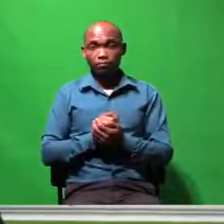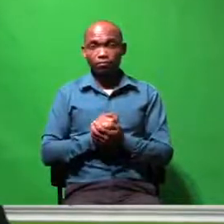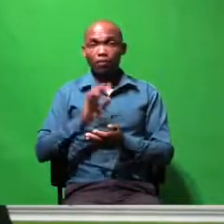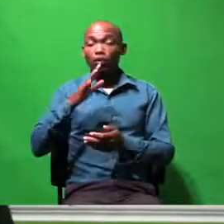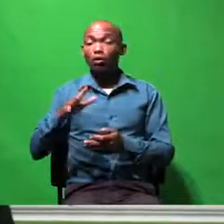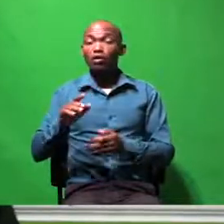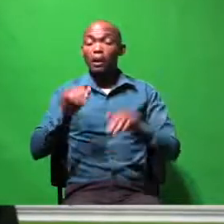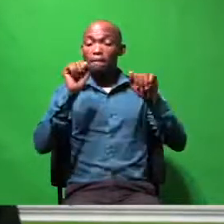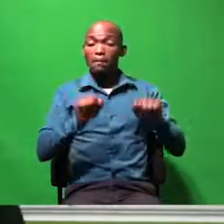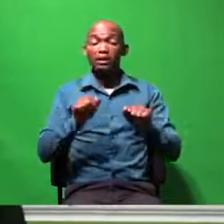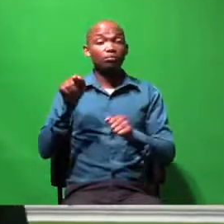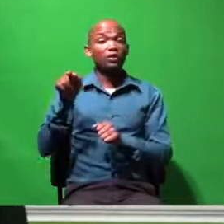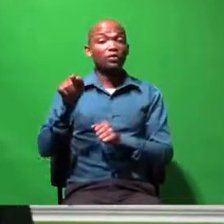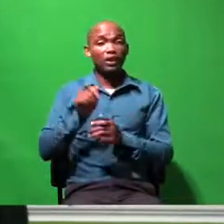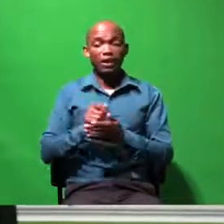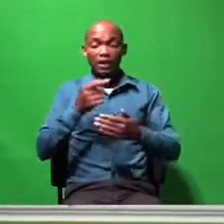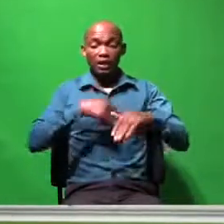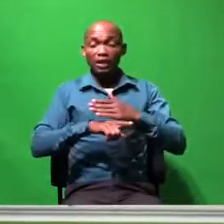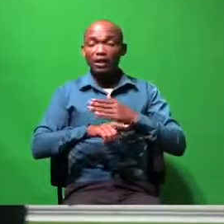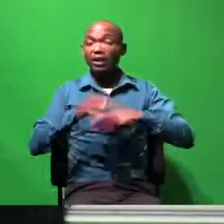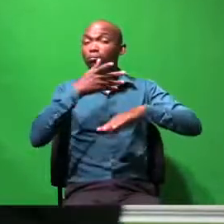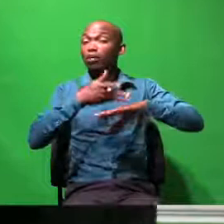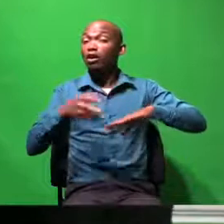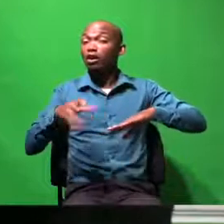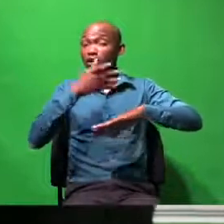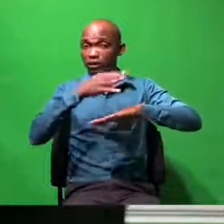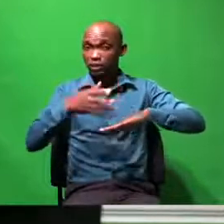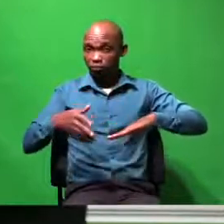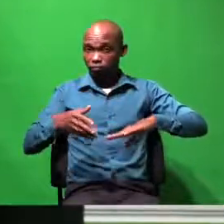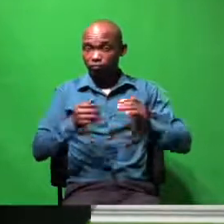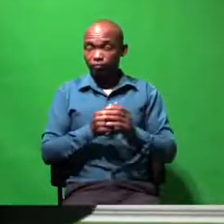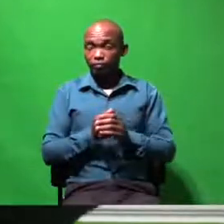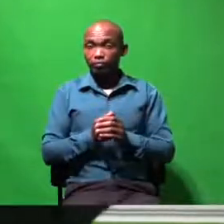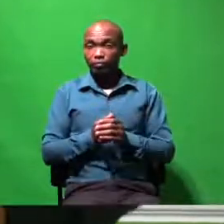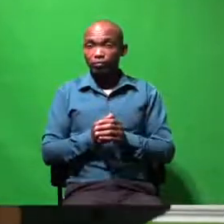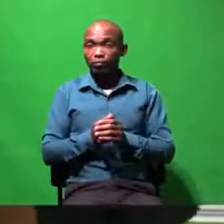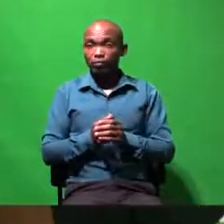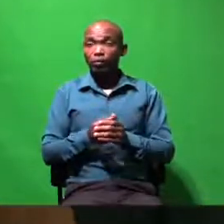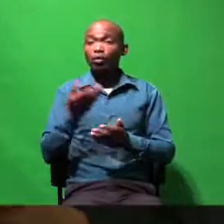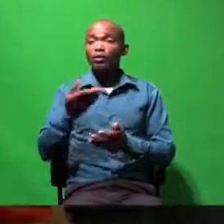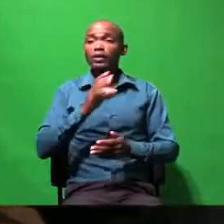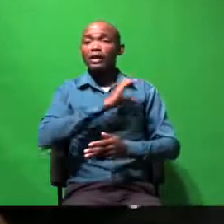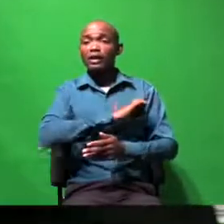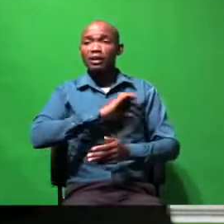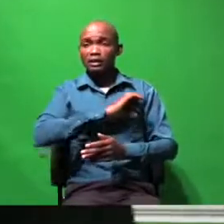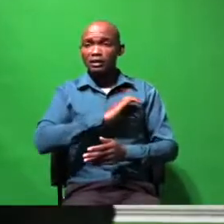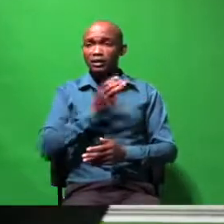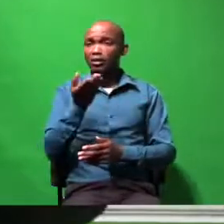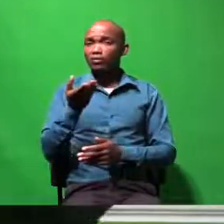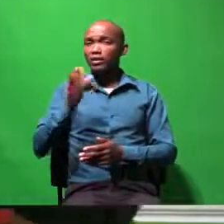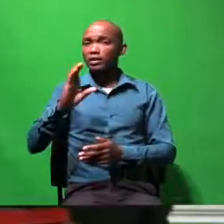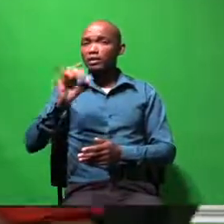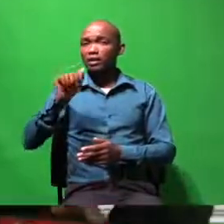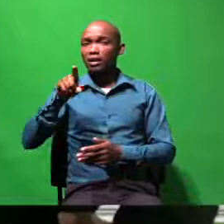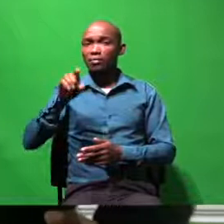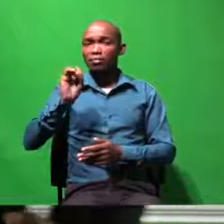Water must be there in the blood. Okay. What are the characteristics of this capillary? They